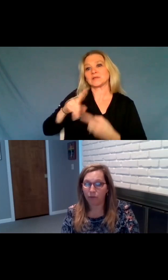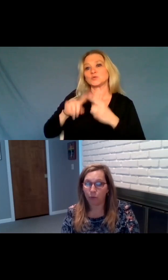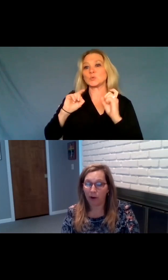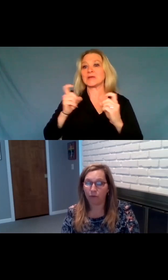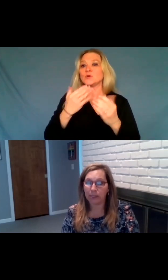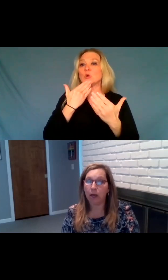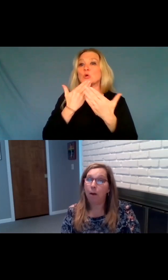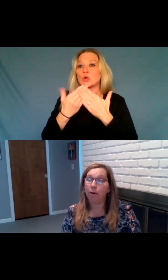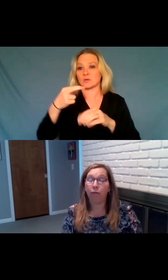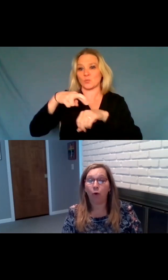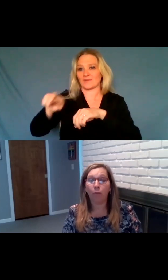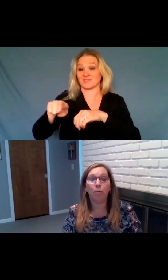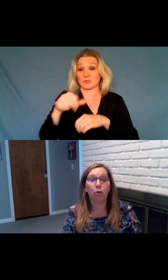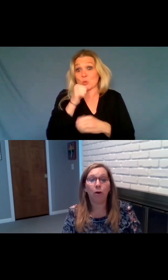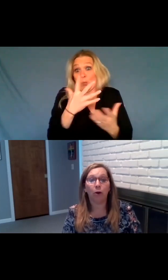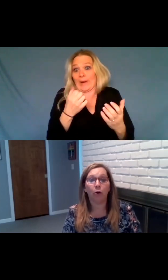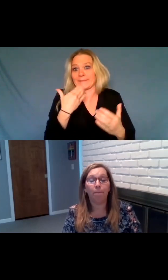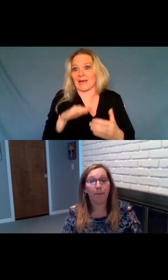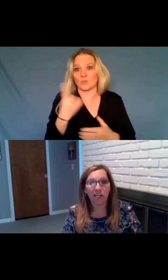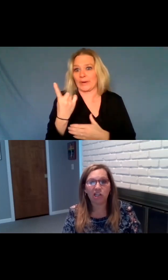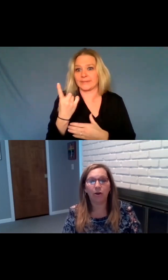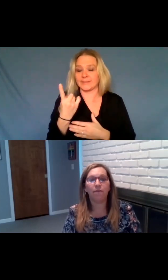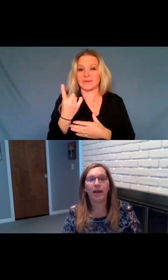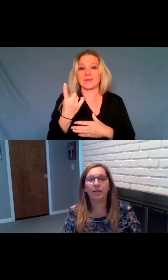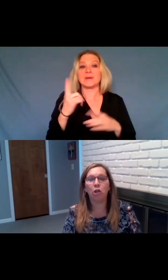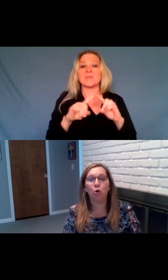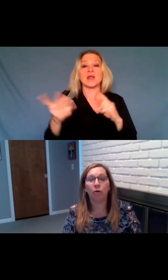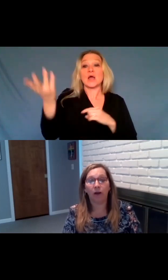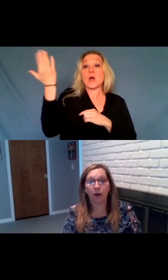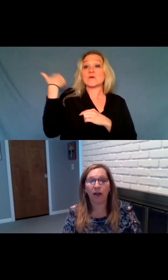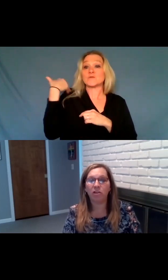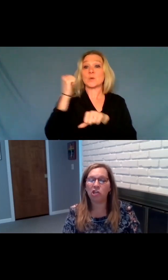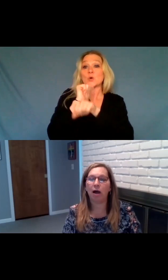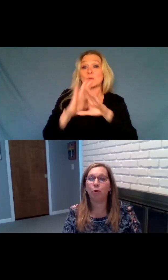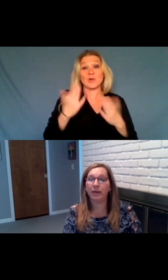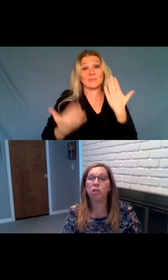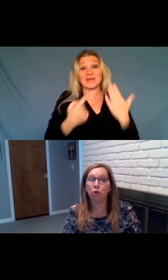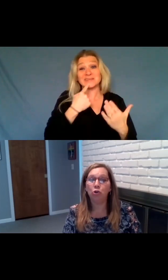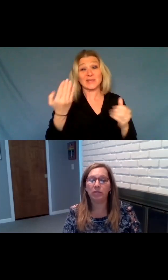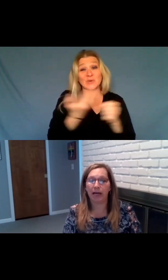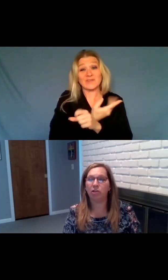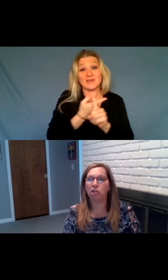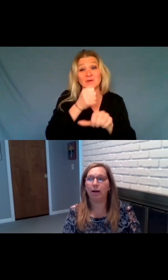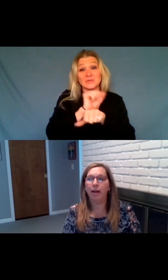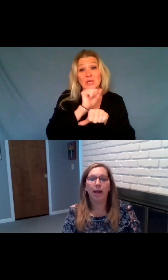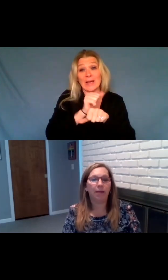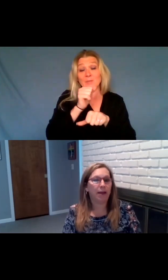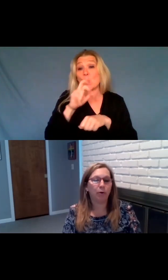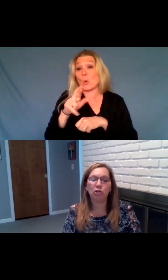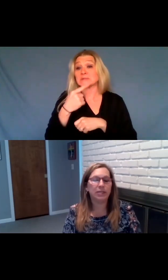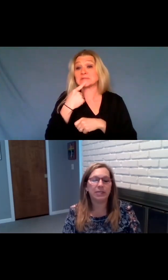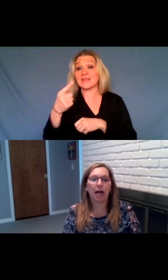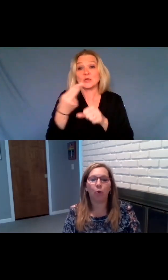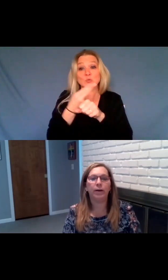bad reference, but a former employer may share the fact that you were fired on the job or because you used on the job, and